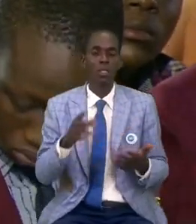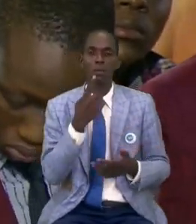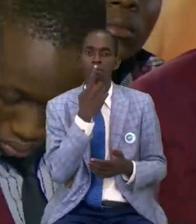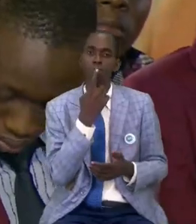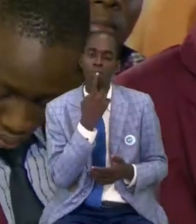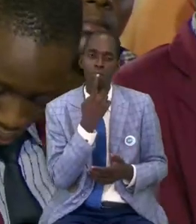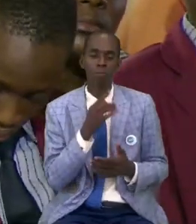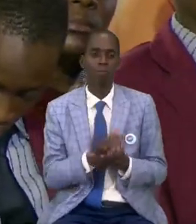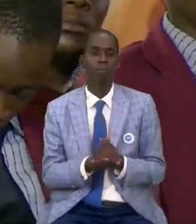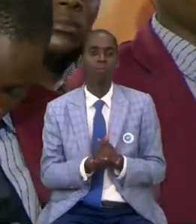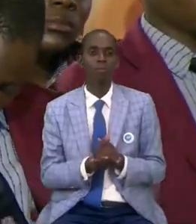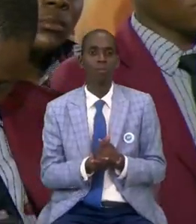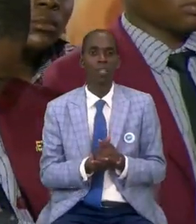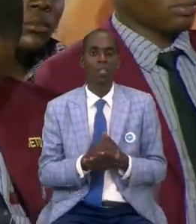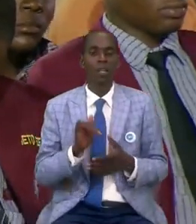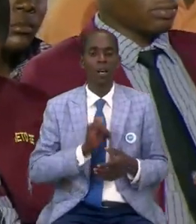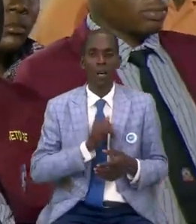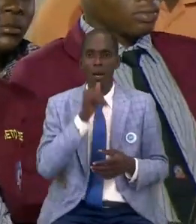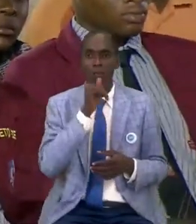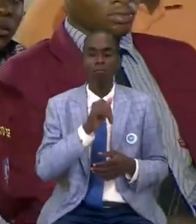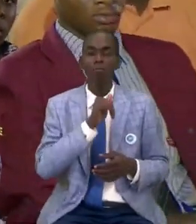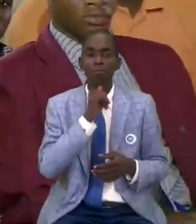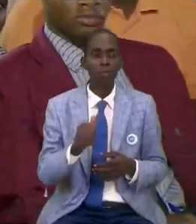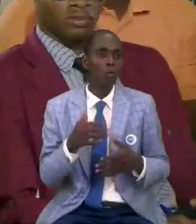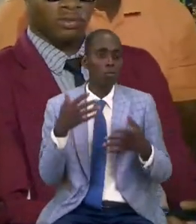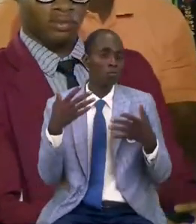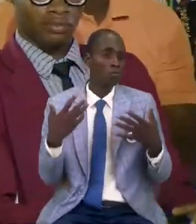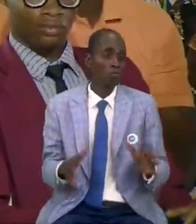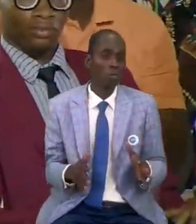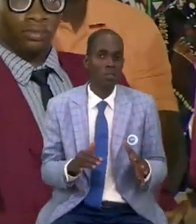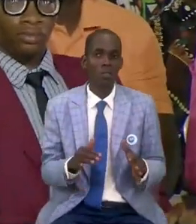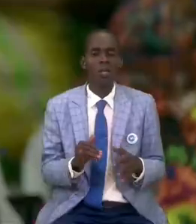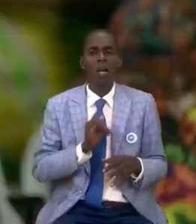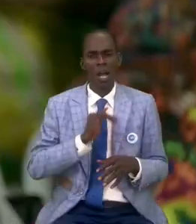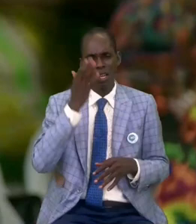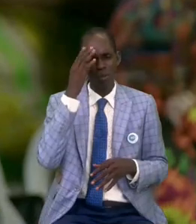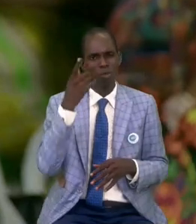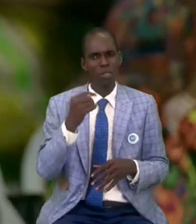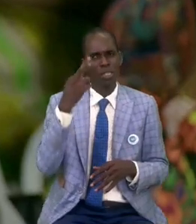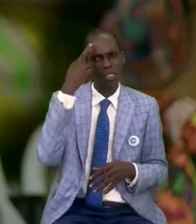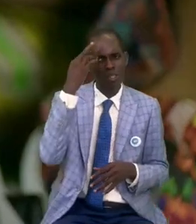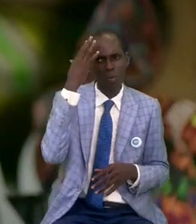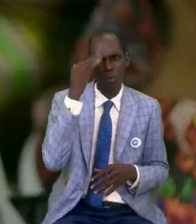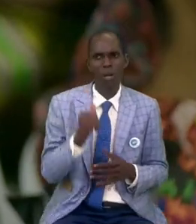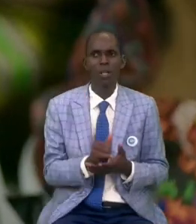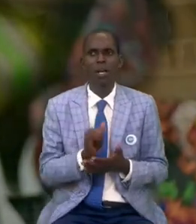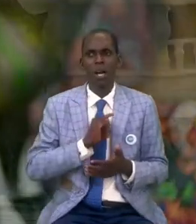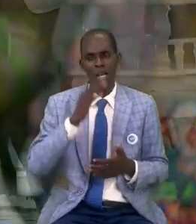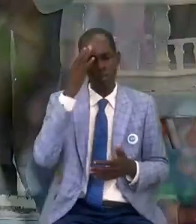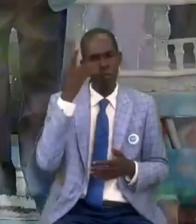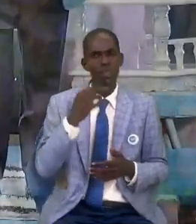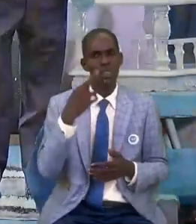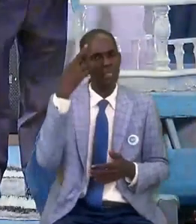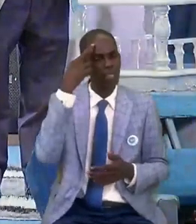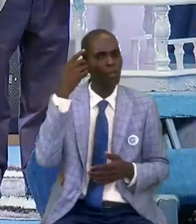reason why. I know the reason for the woe. I know the reason for the suffering. I know the